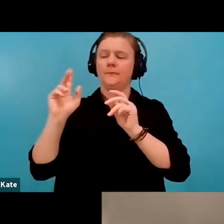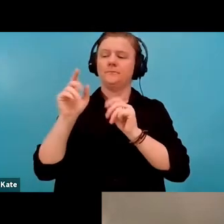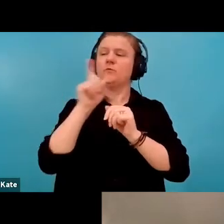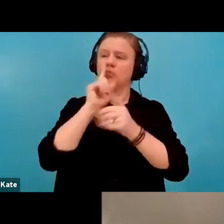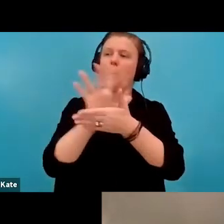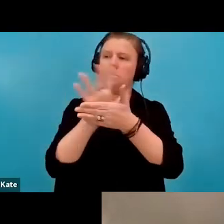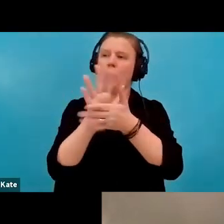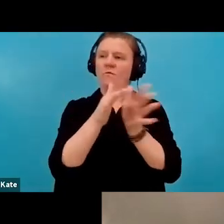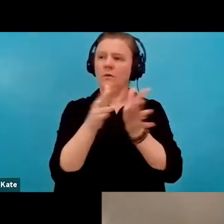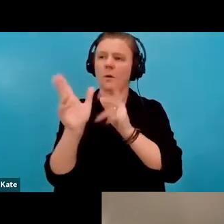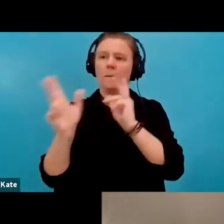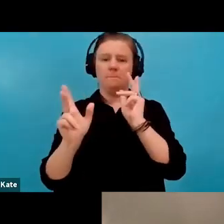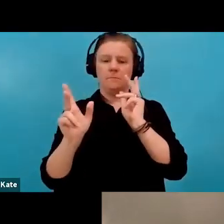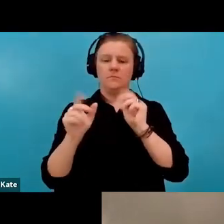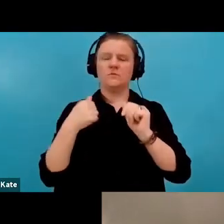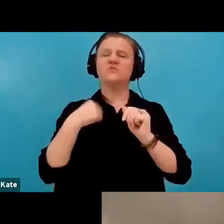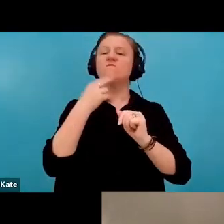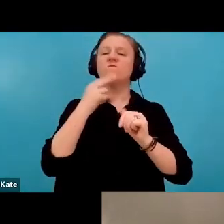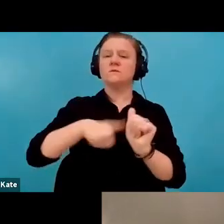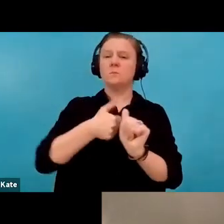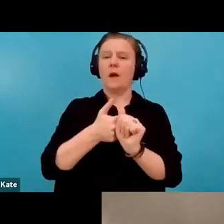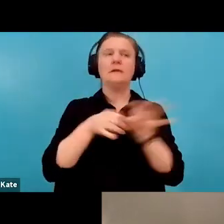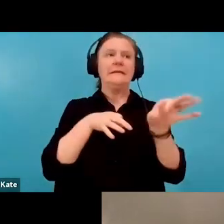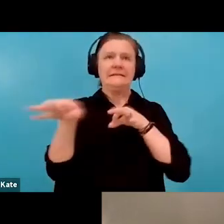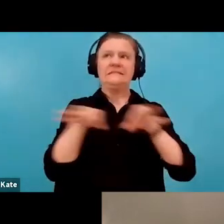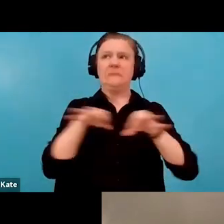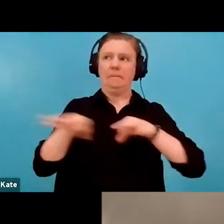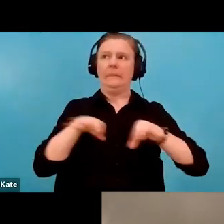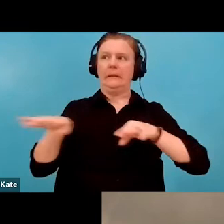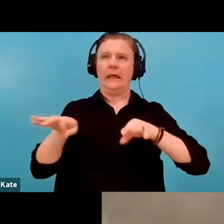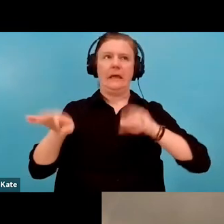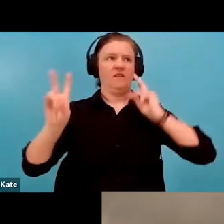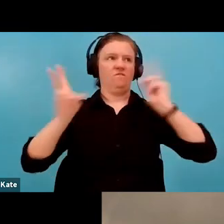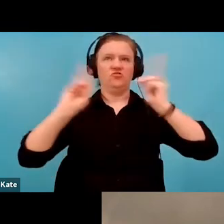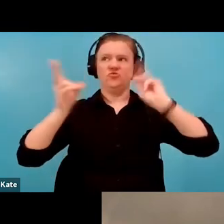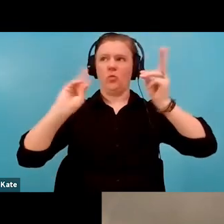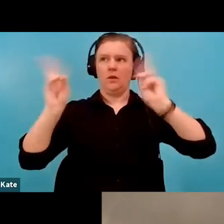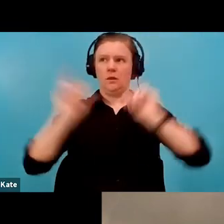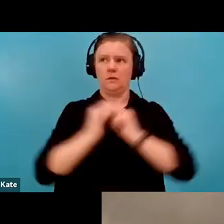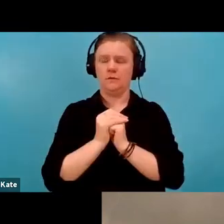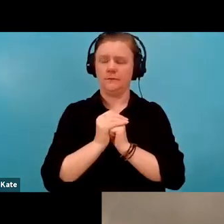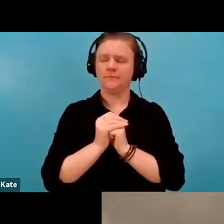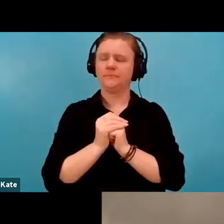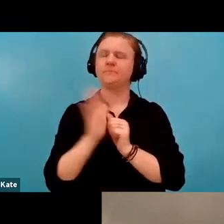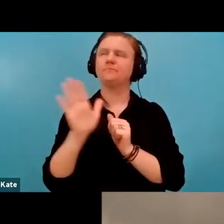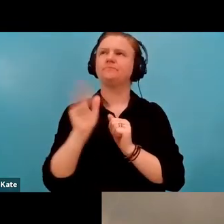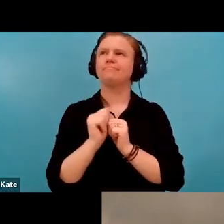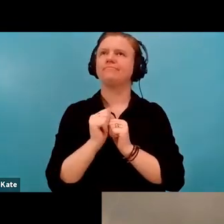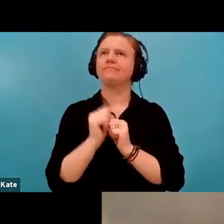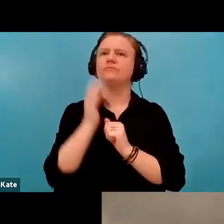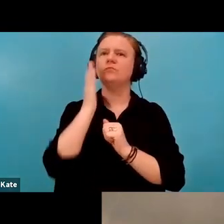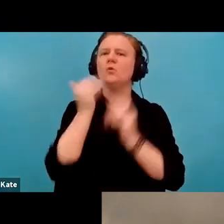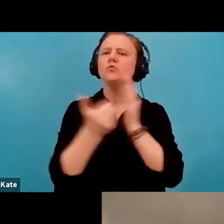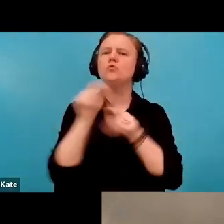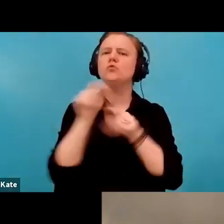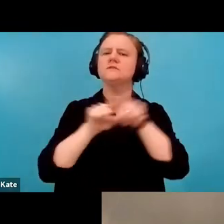are purely visual. The first time I actually ran into it in a mainstream way was one of those, one of the new Star Wars